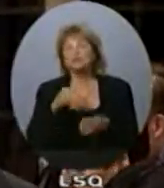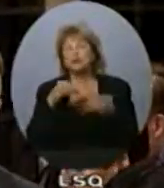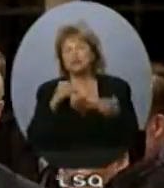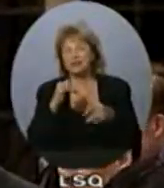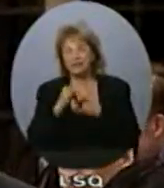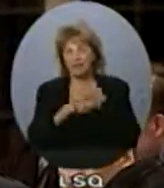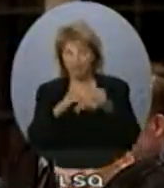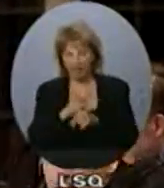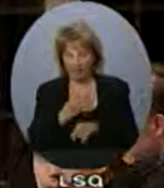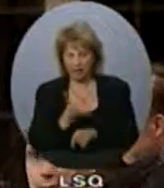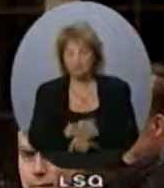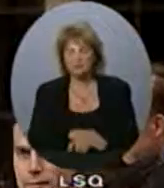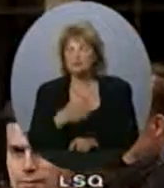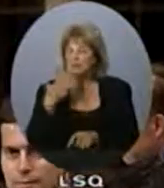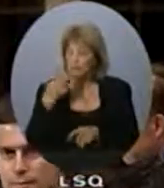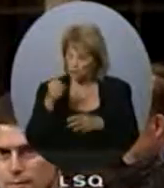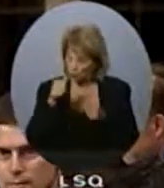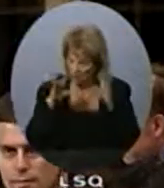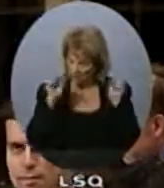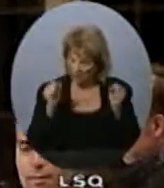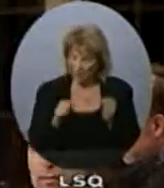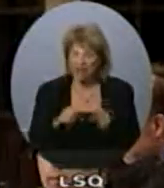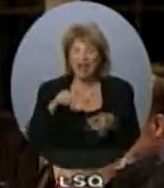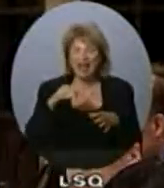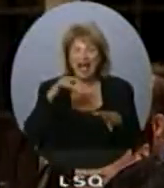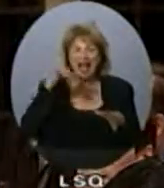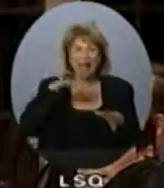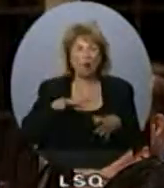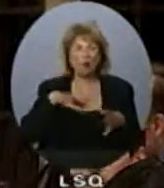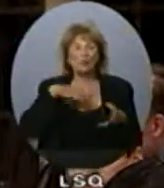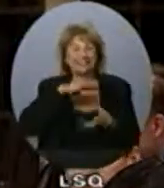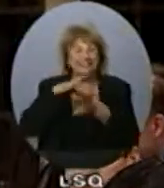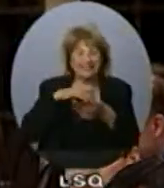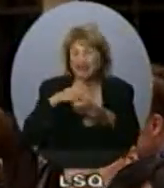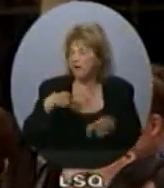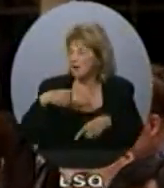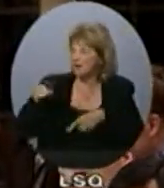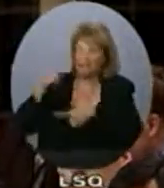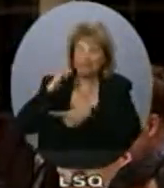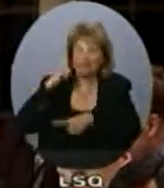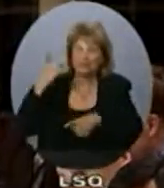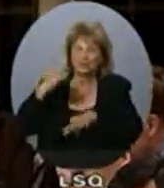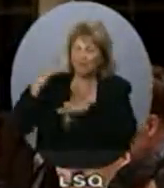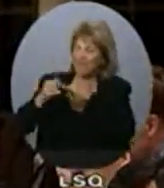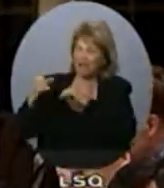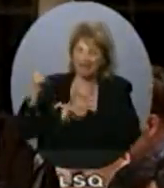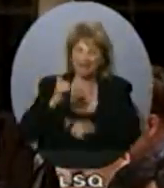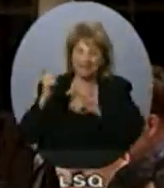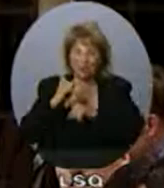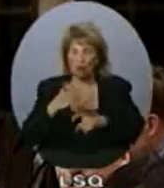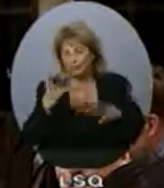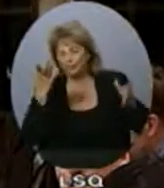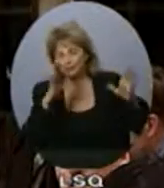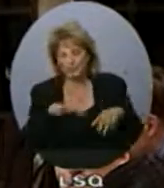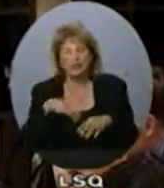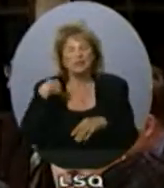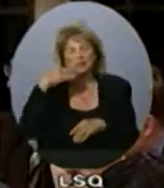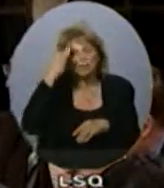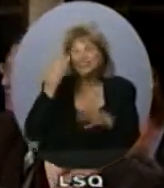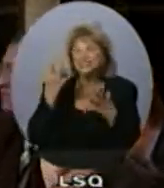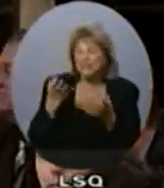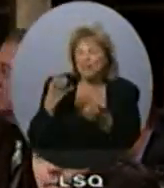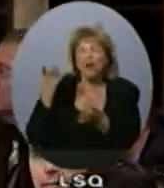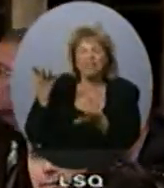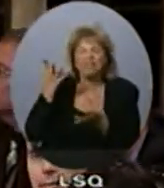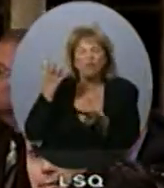didn't hear the end of the question, but I'm going to take what I expect he's looking for as an answer. Mr. Speaker, some of